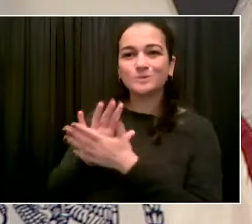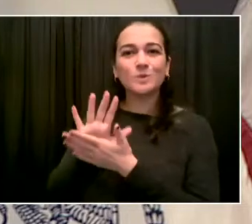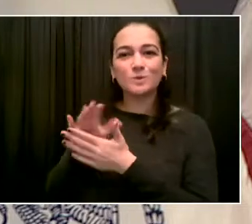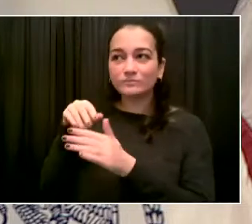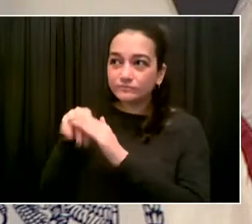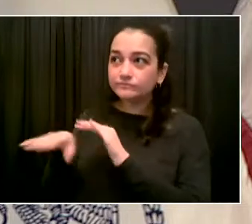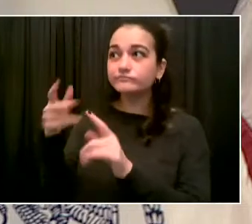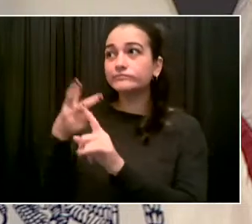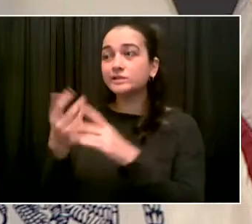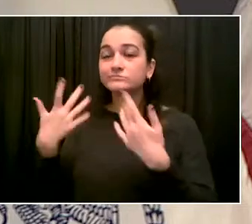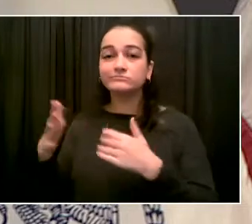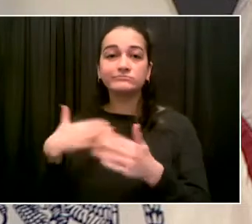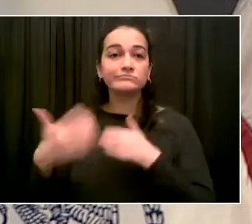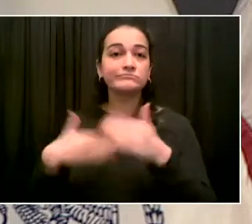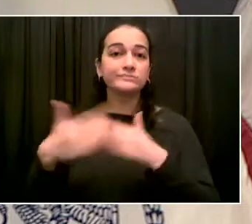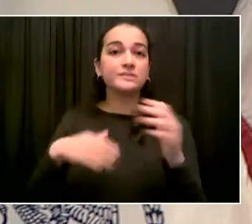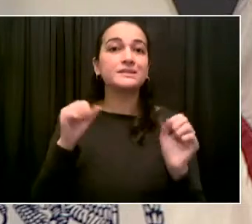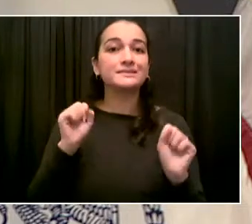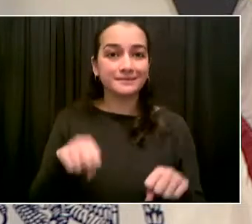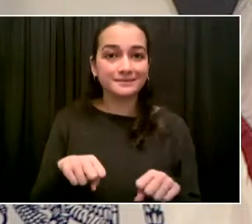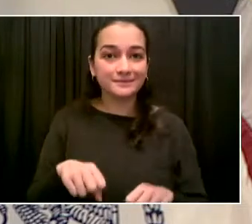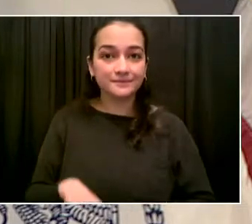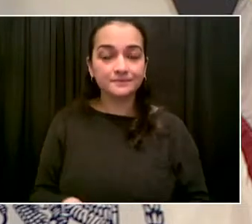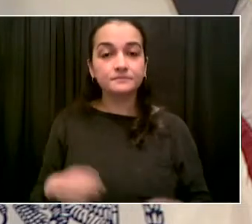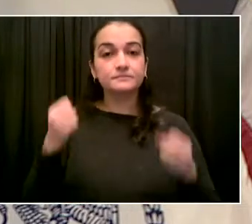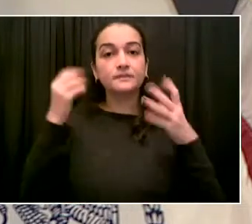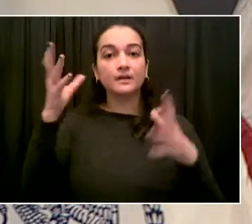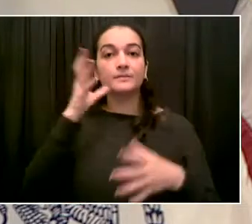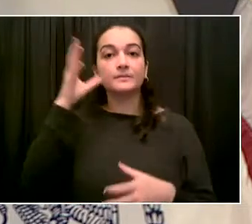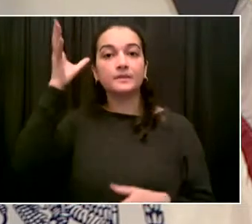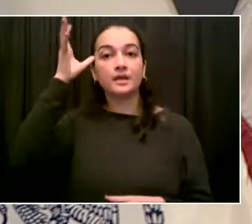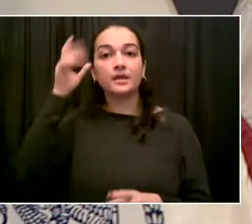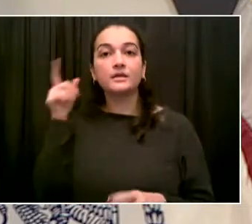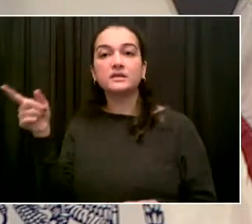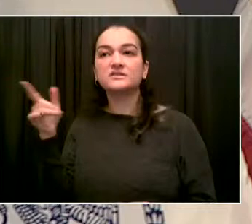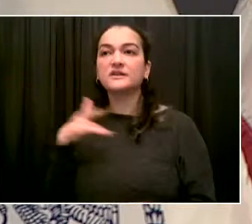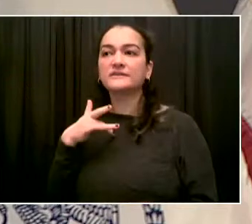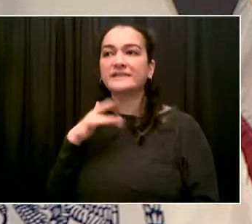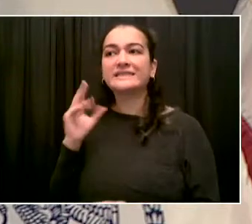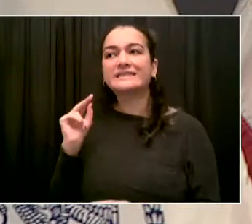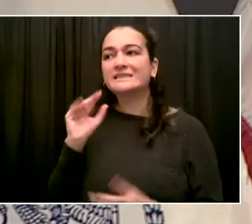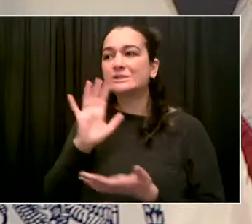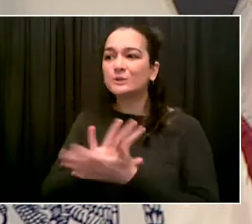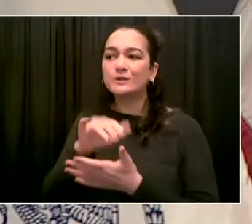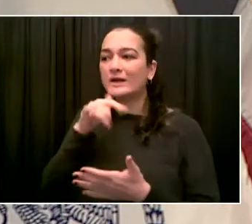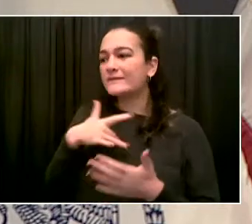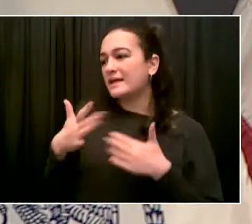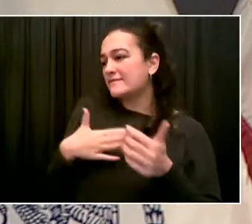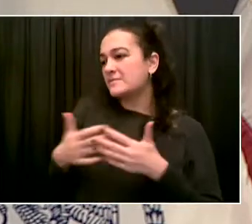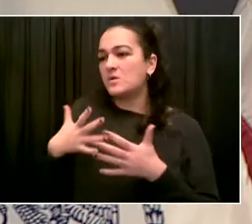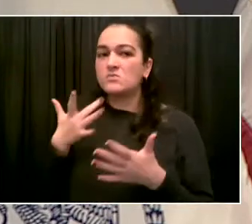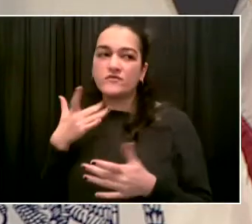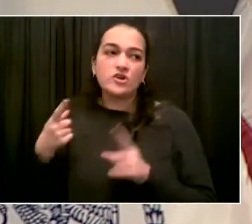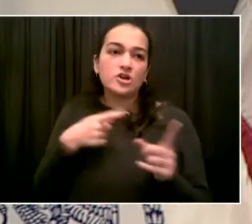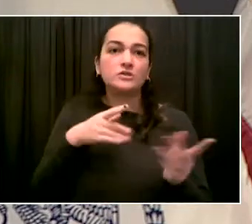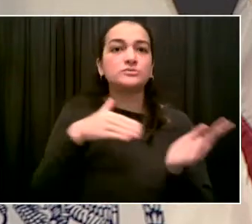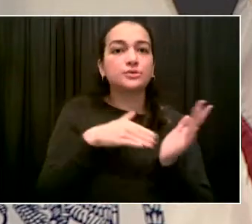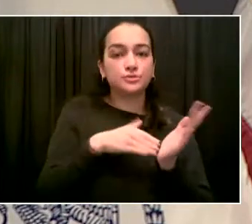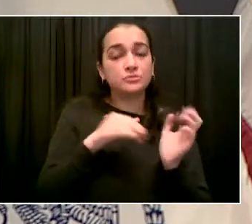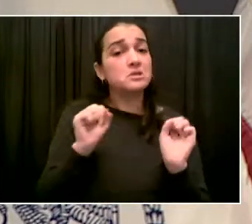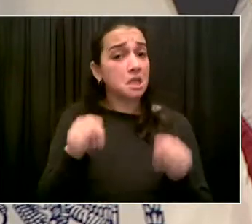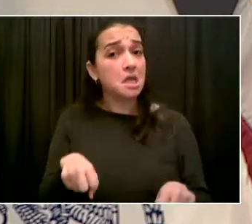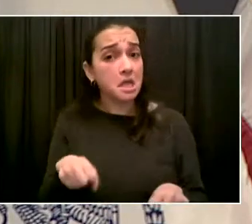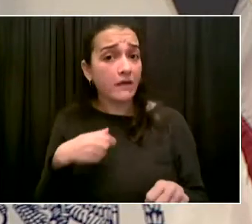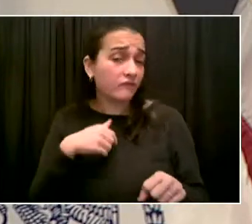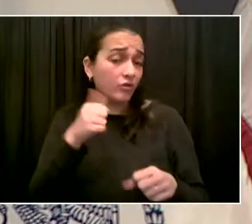really going to focus on their pediatrician, and that's the place they're going to be more comfortable, that going to the pediatrician's office, connecting the